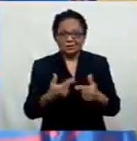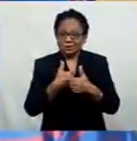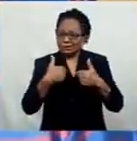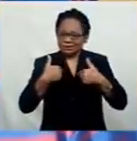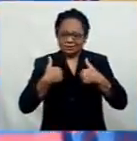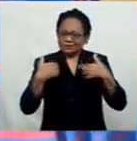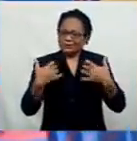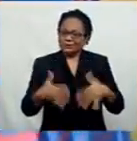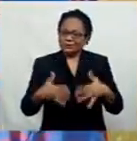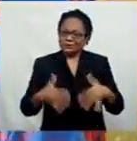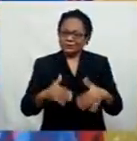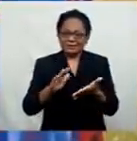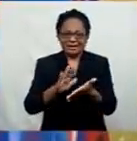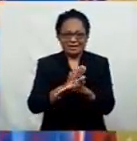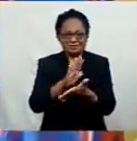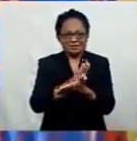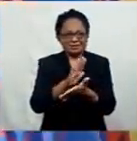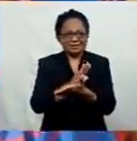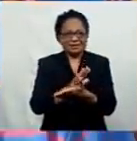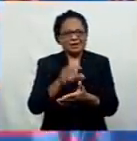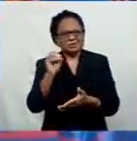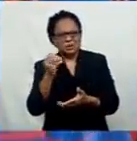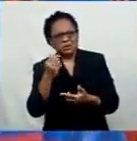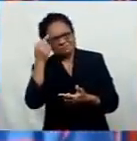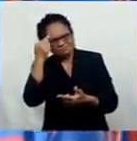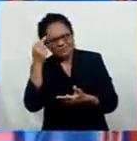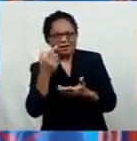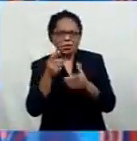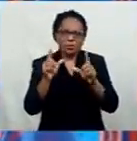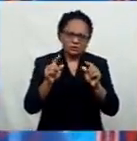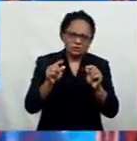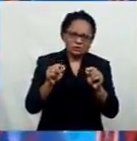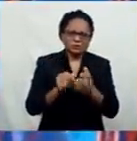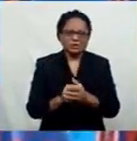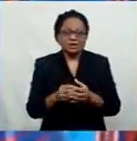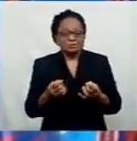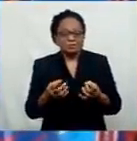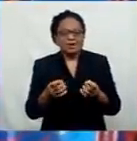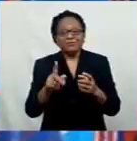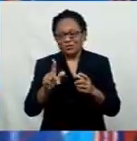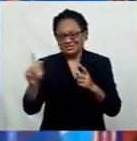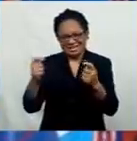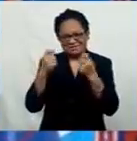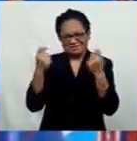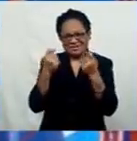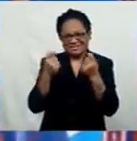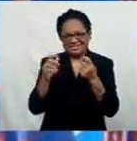We are really happy. We had to do something for him in the little time we were given because of his achievement.